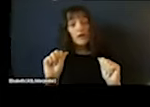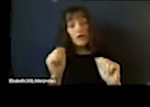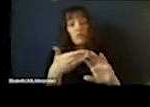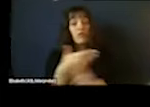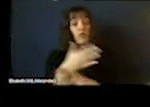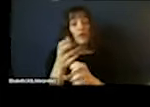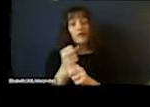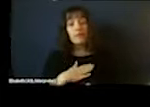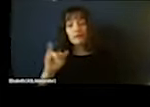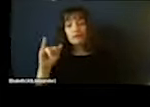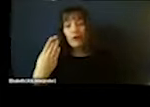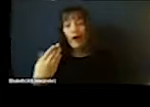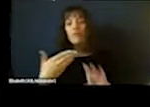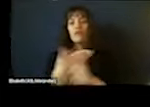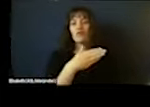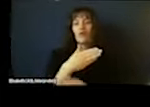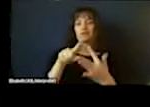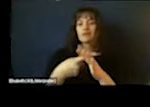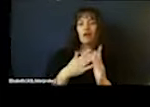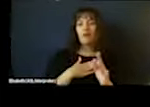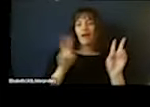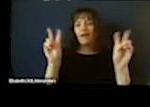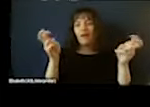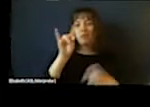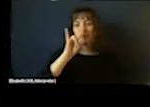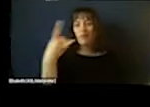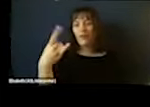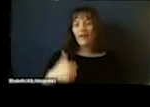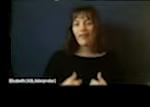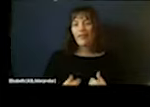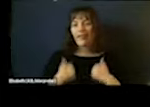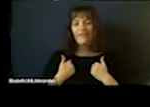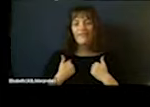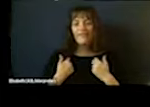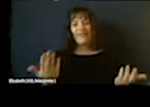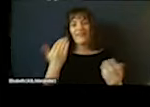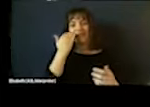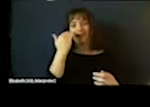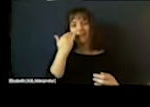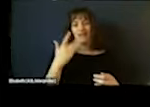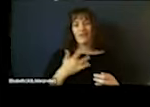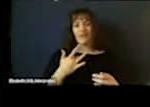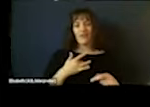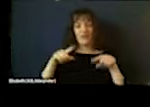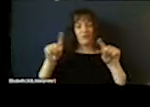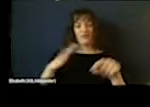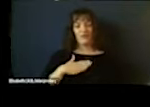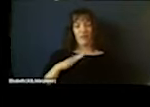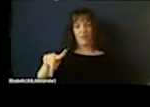boring life started. I feel like I have a most dynamic life in my PhD